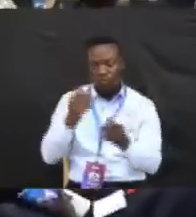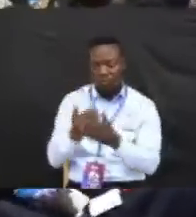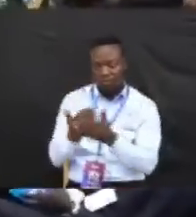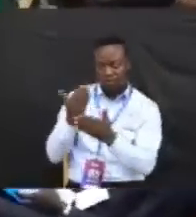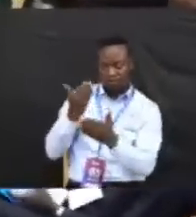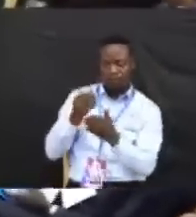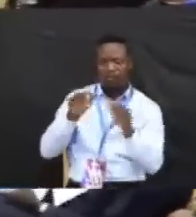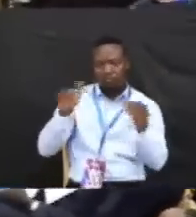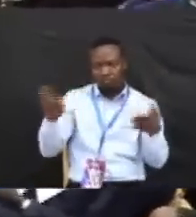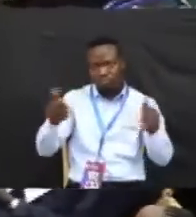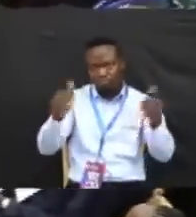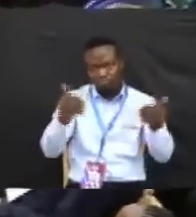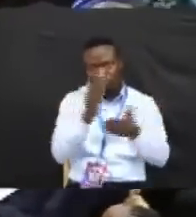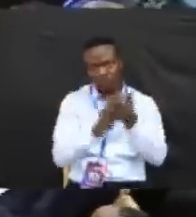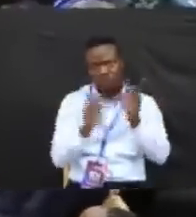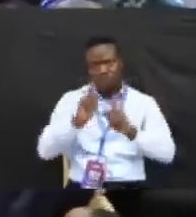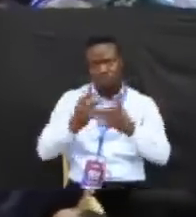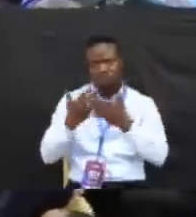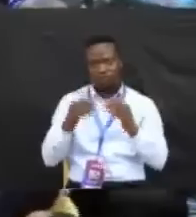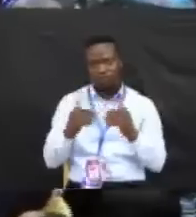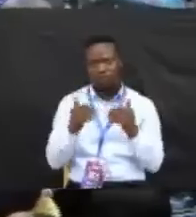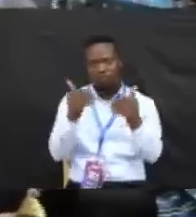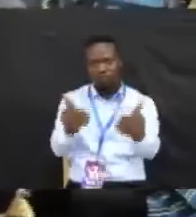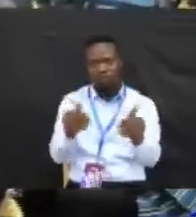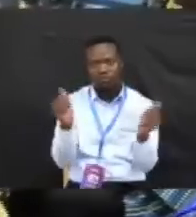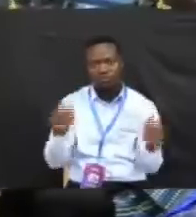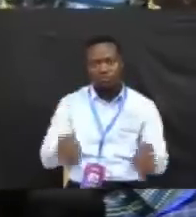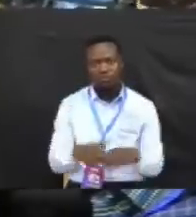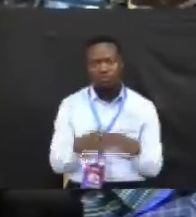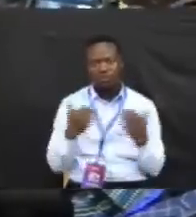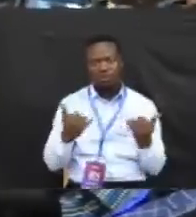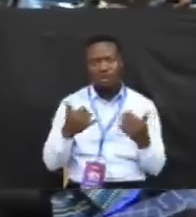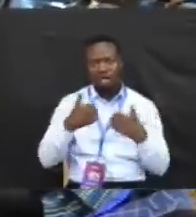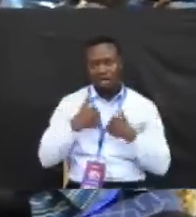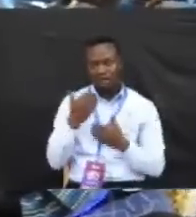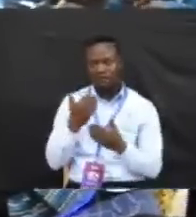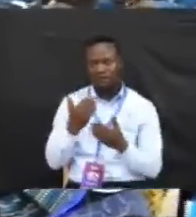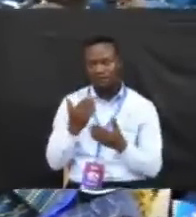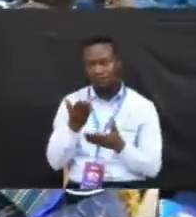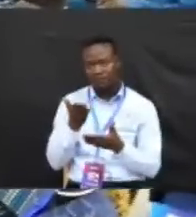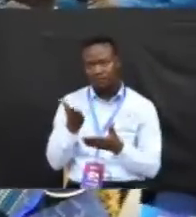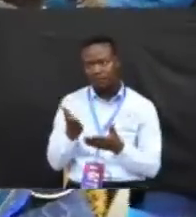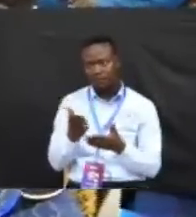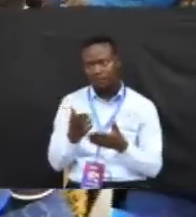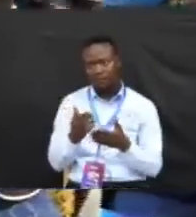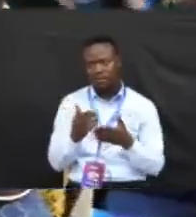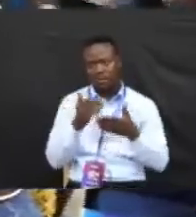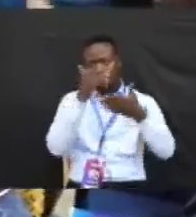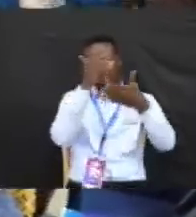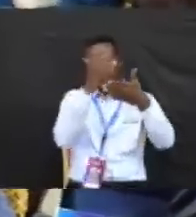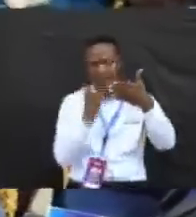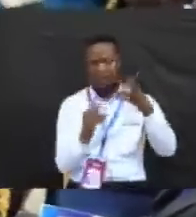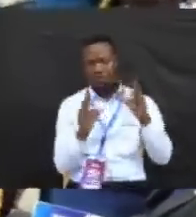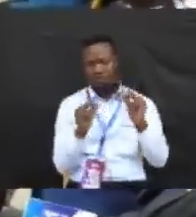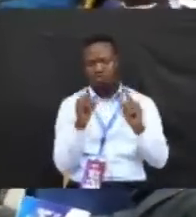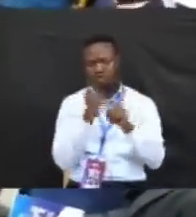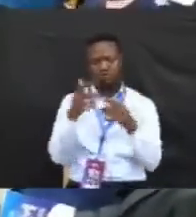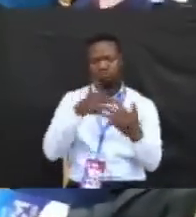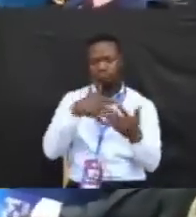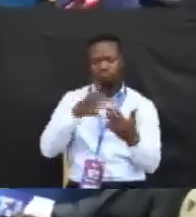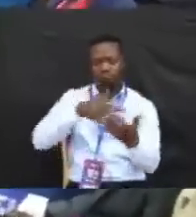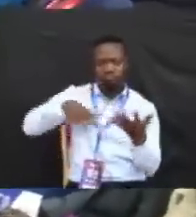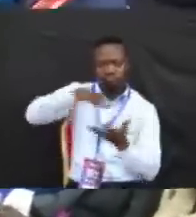introductions before we move on. We have in our midst, I'm not going through any specific order.